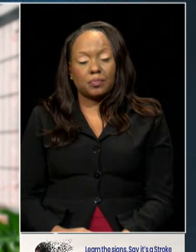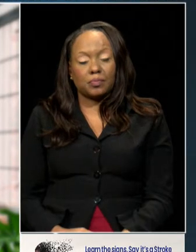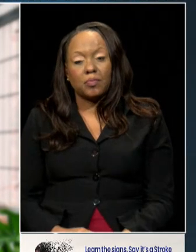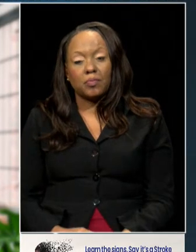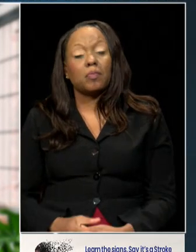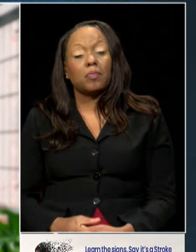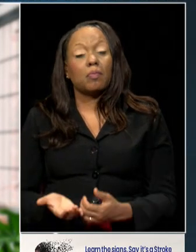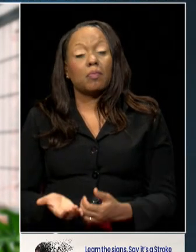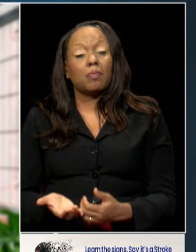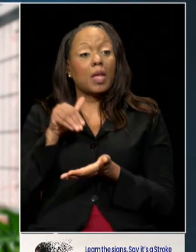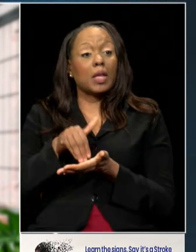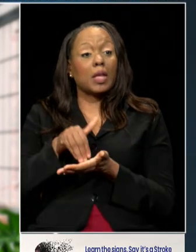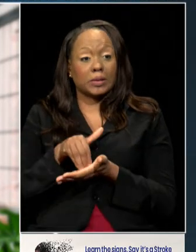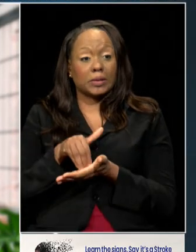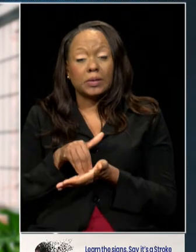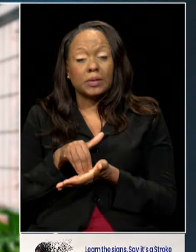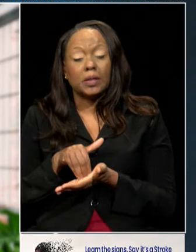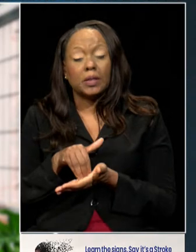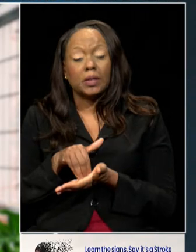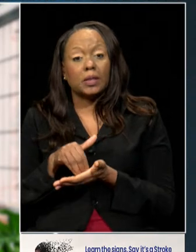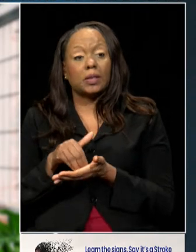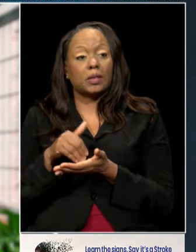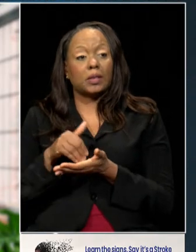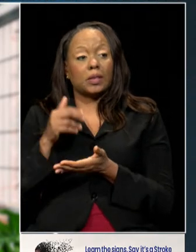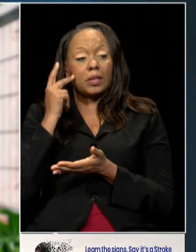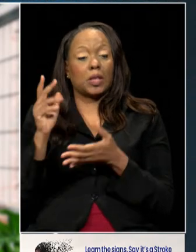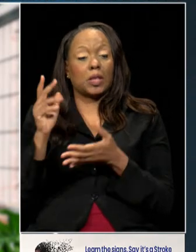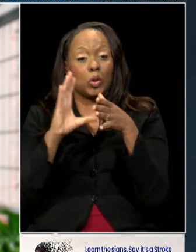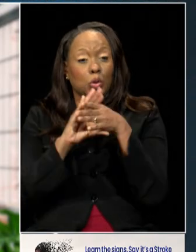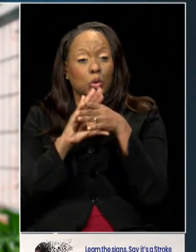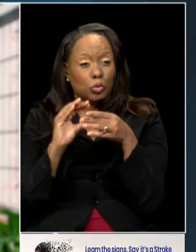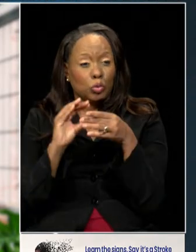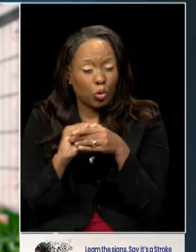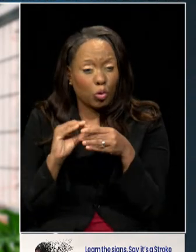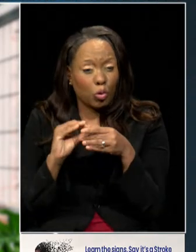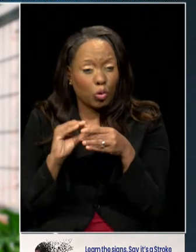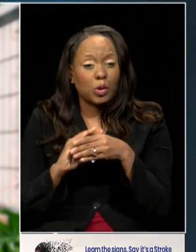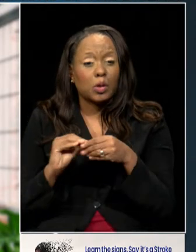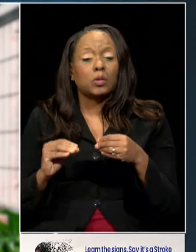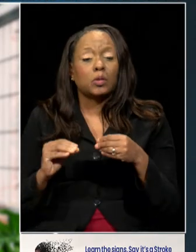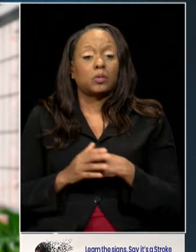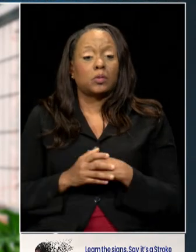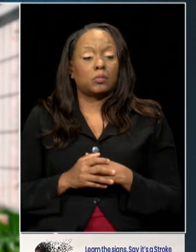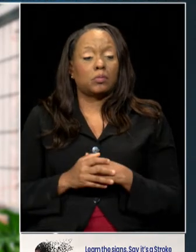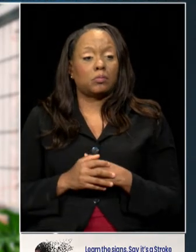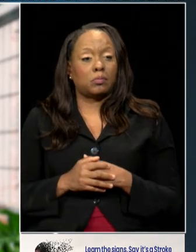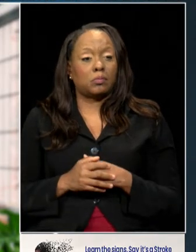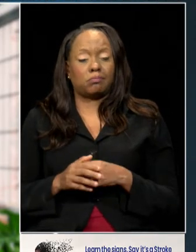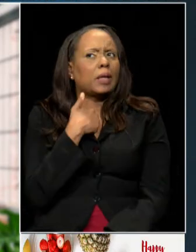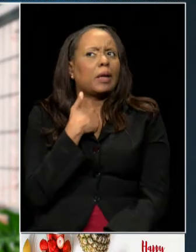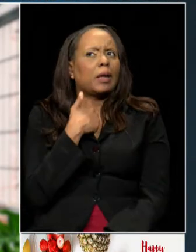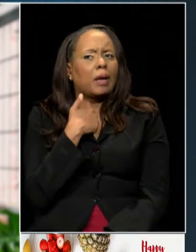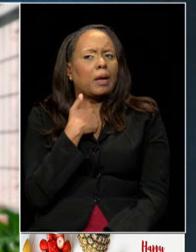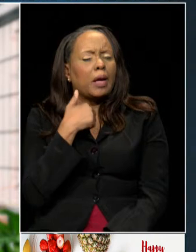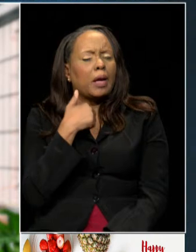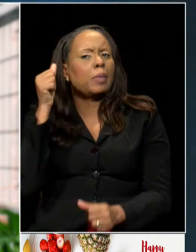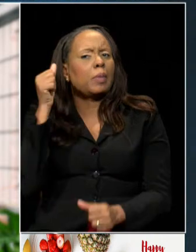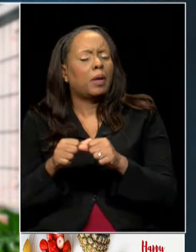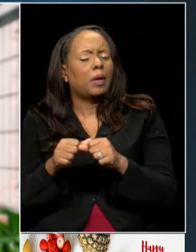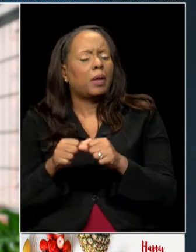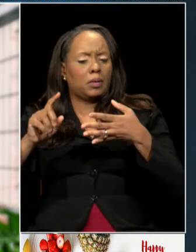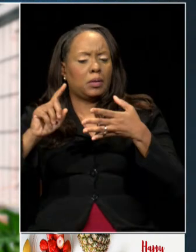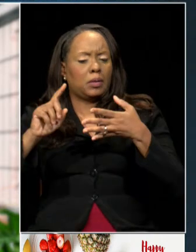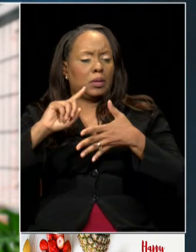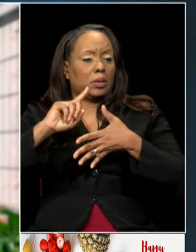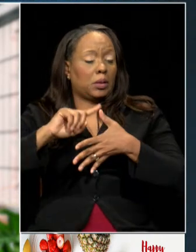Again, those conversations with persons impacted by the complications of hypertension are critical, and